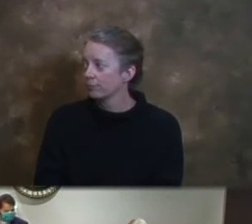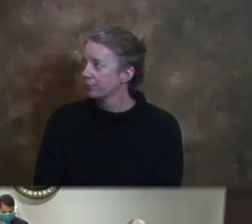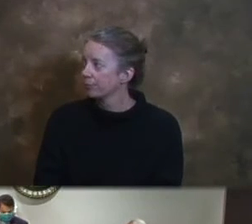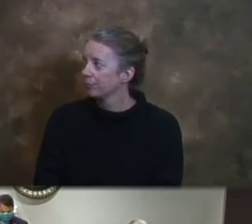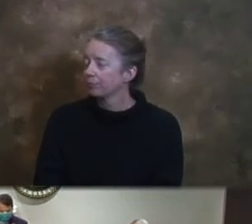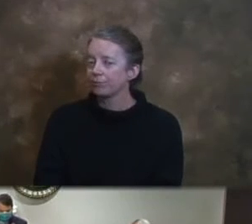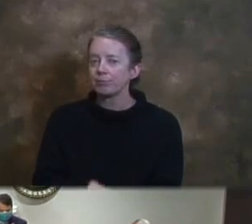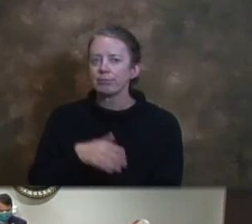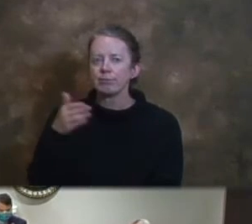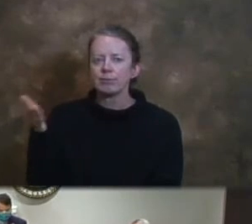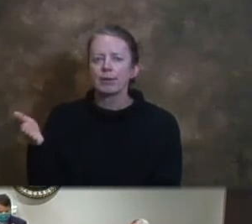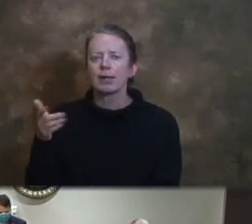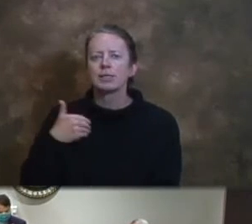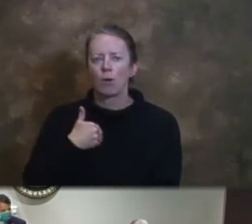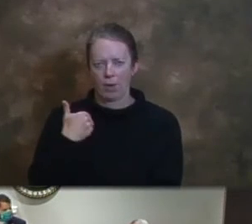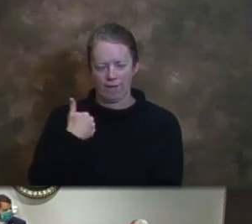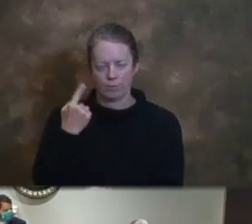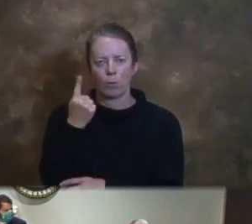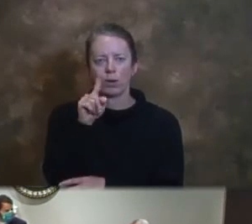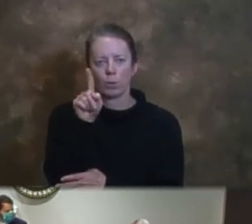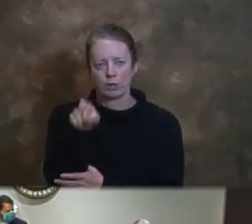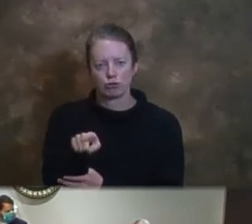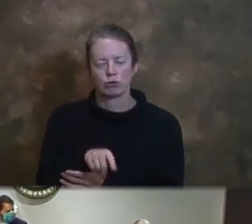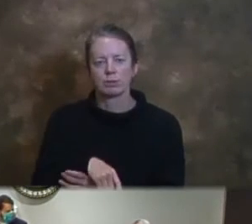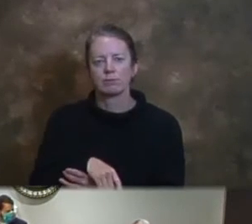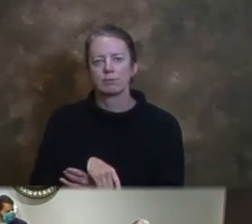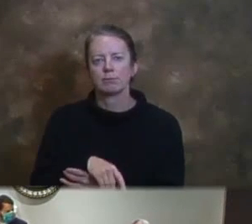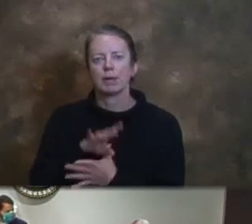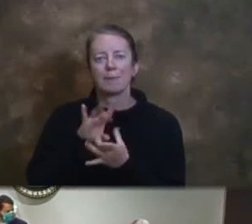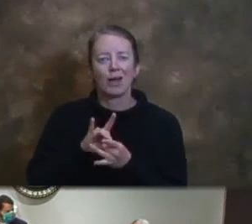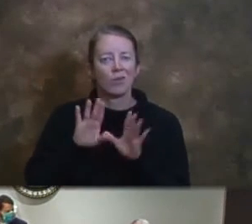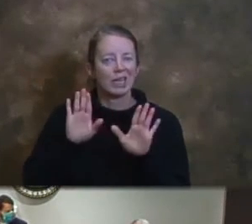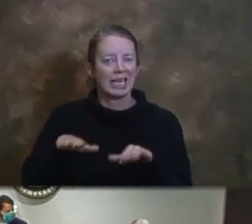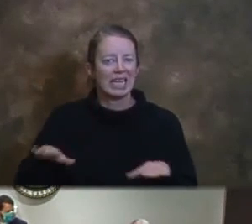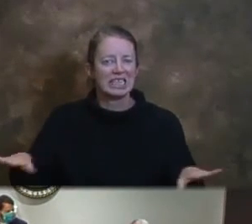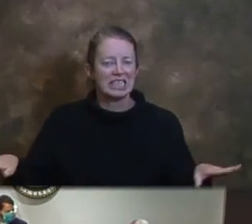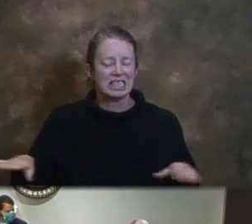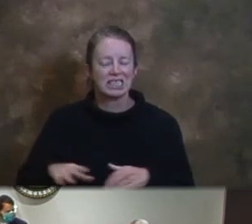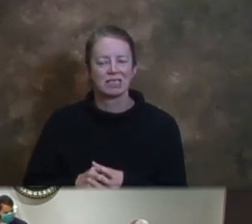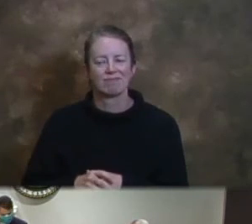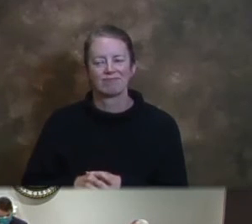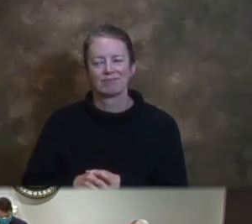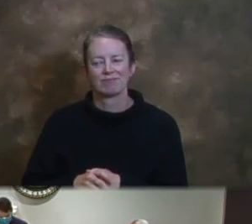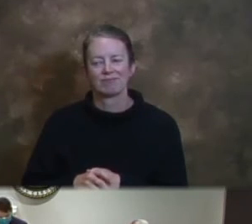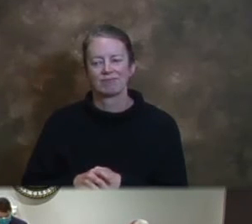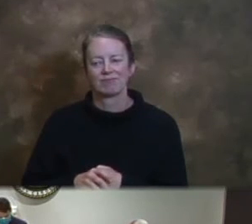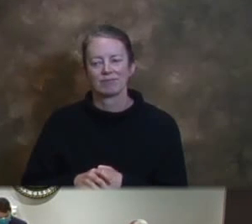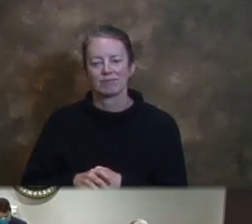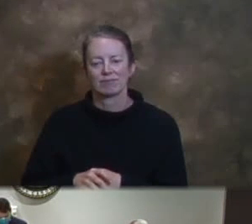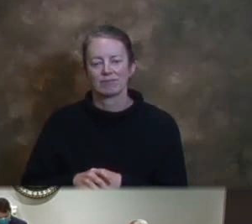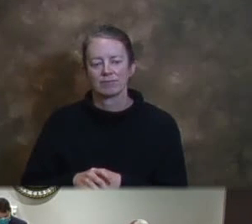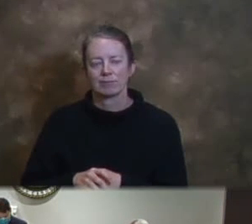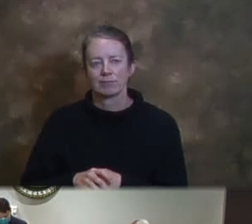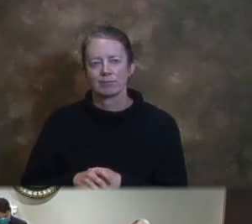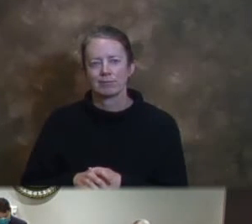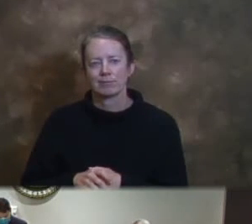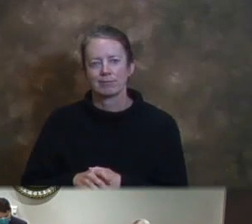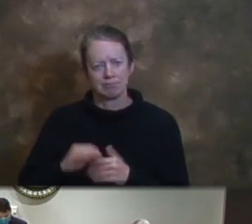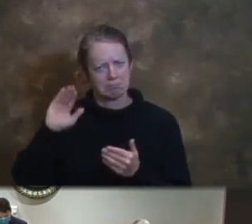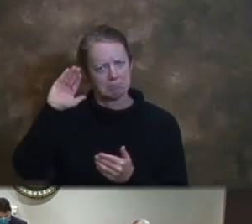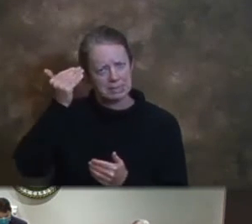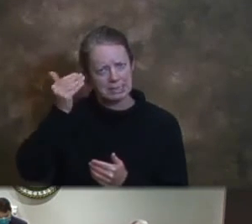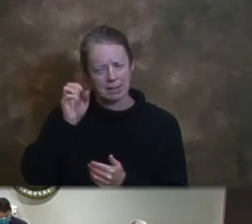Dr. Hathaway, I have one question about the kids. Now that it's, it appears